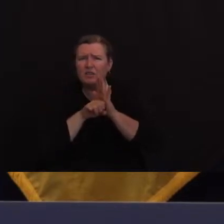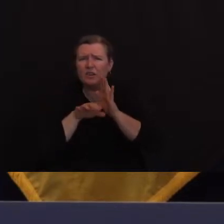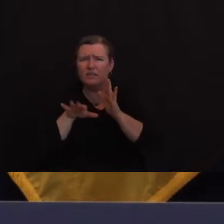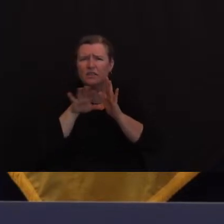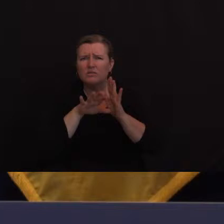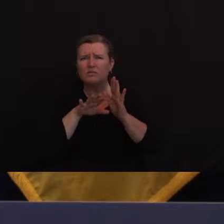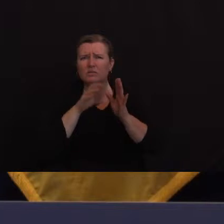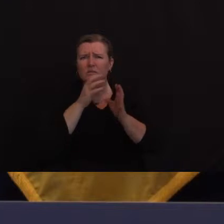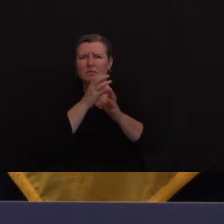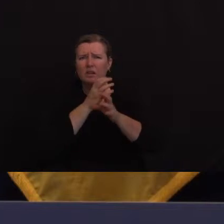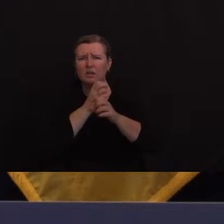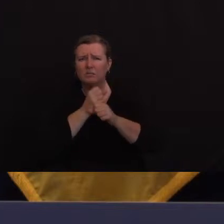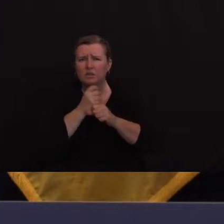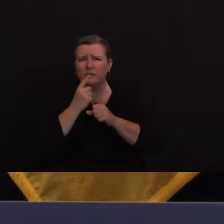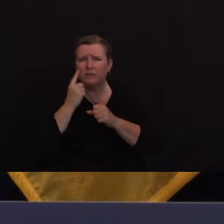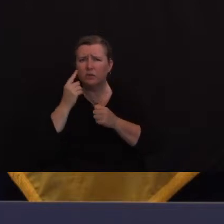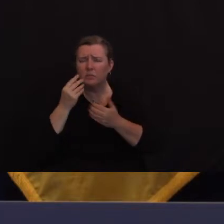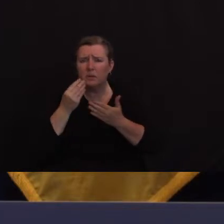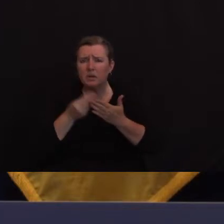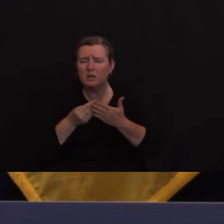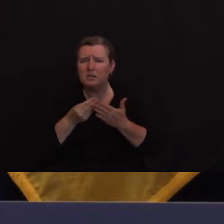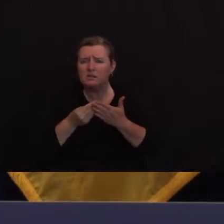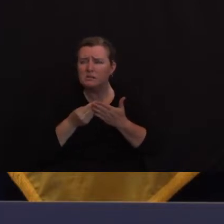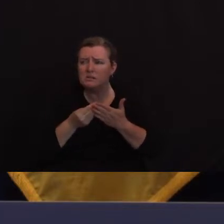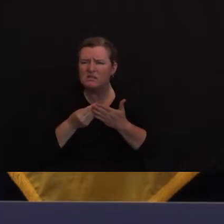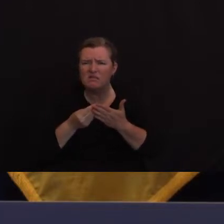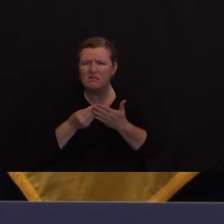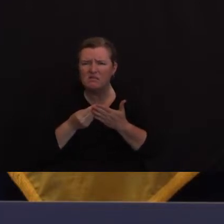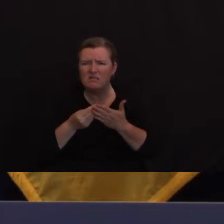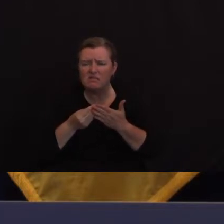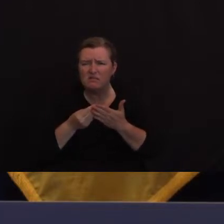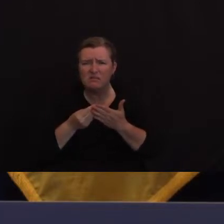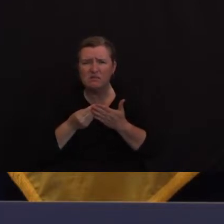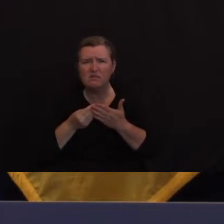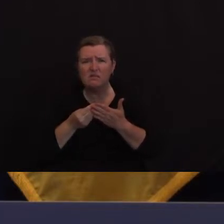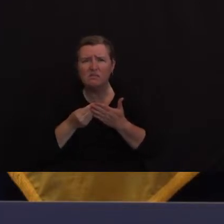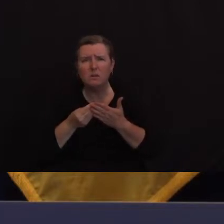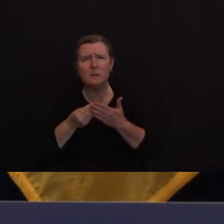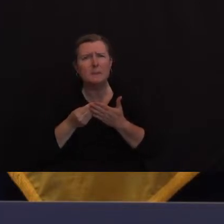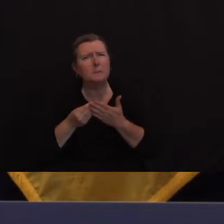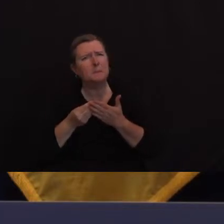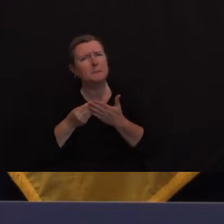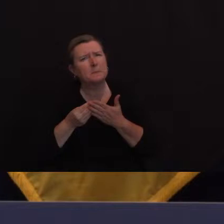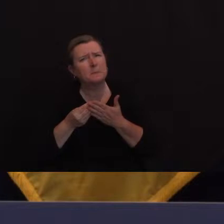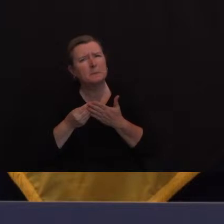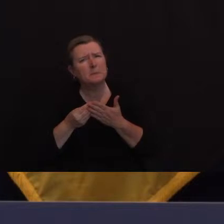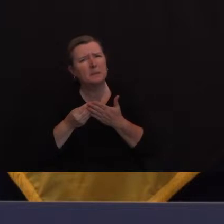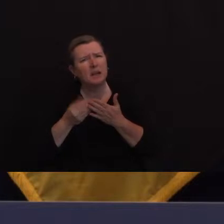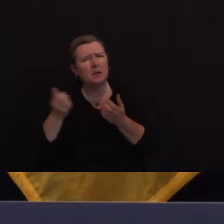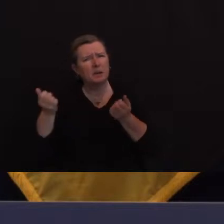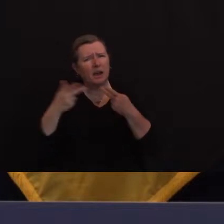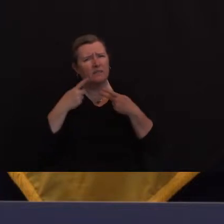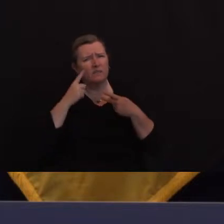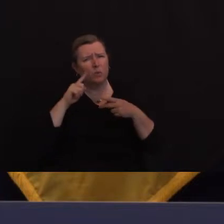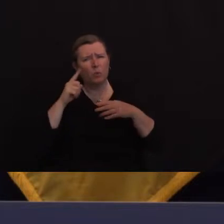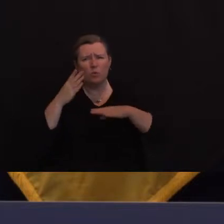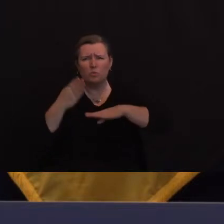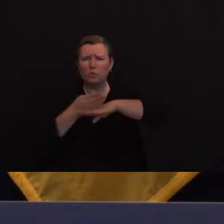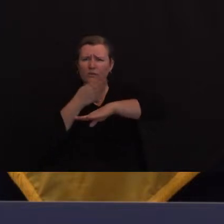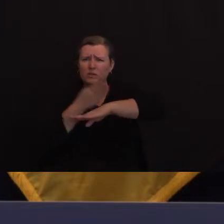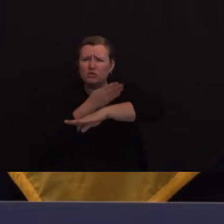money that comes back for restoration, revitalization, or was it a small number? I saw